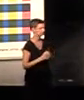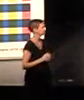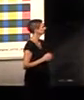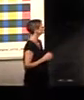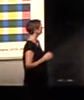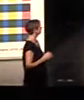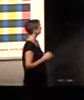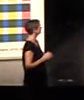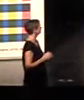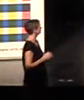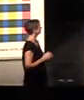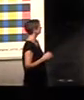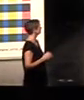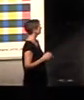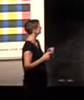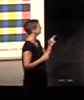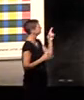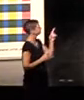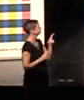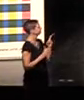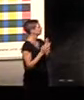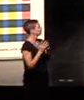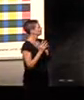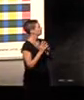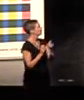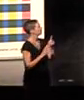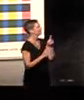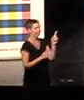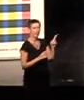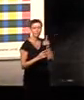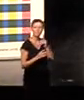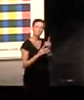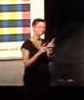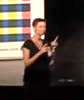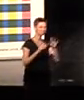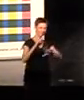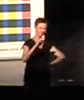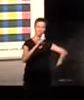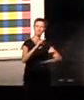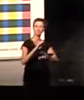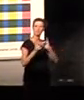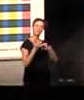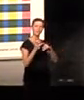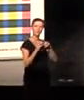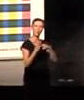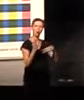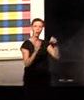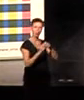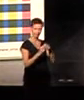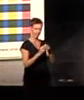molenbeek was moslim referred to as de brusselse beurs in franche de term voor chabab